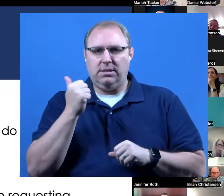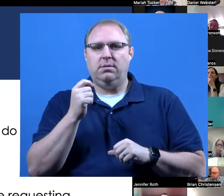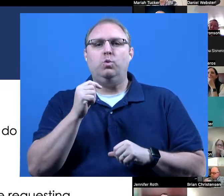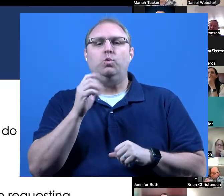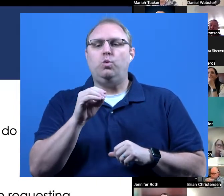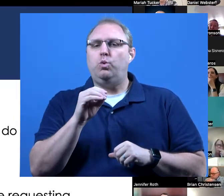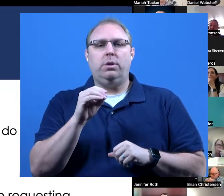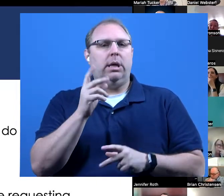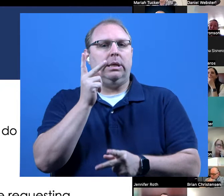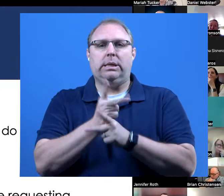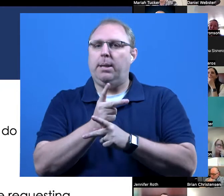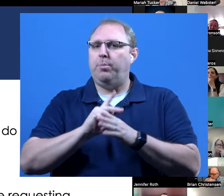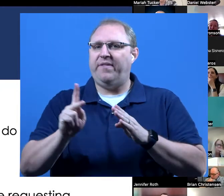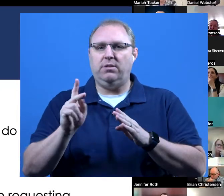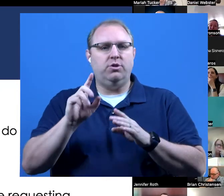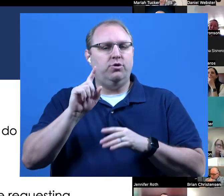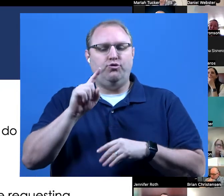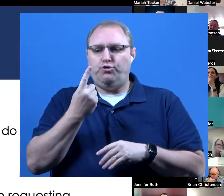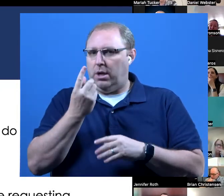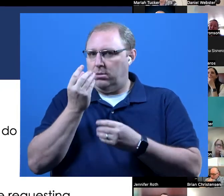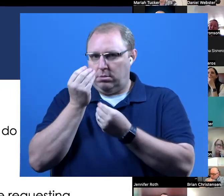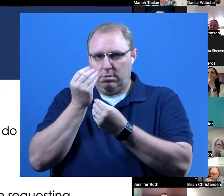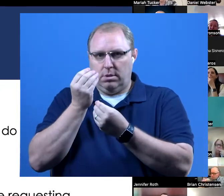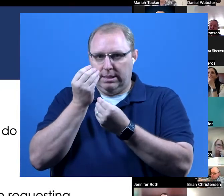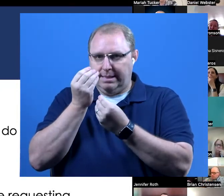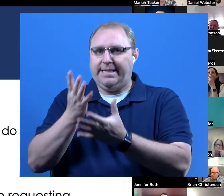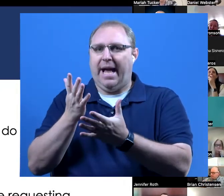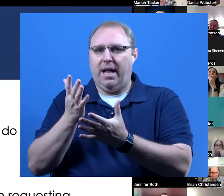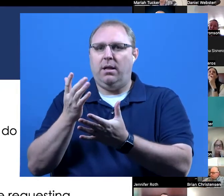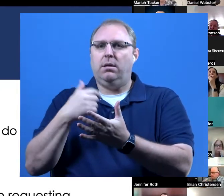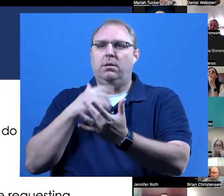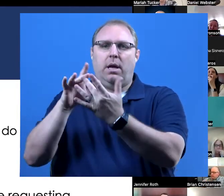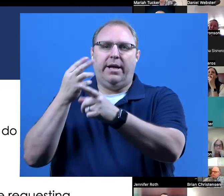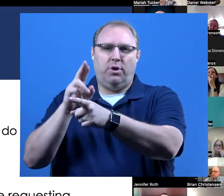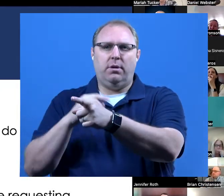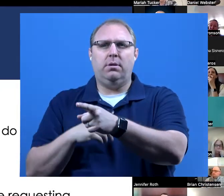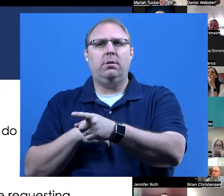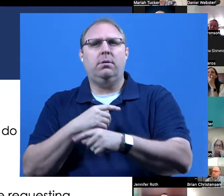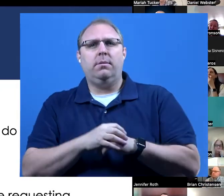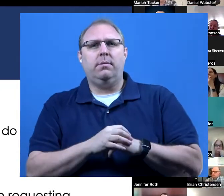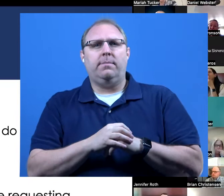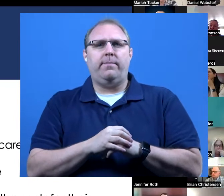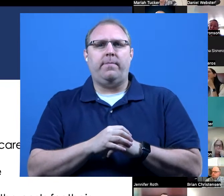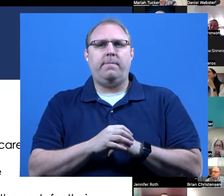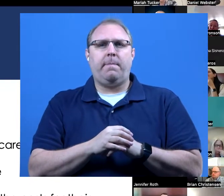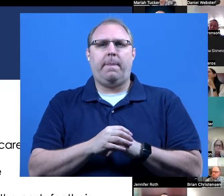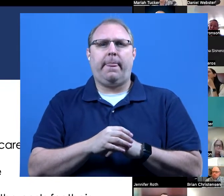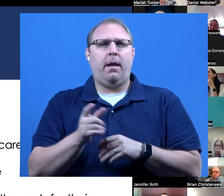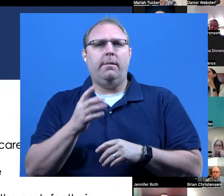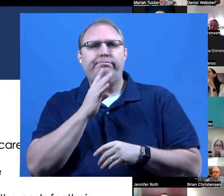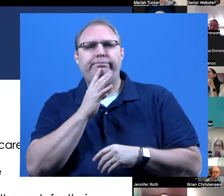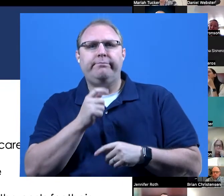But please do your best to just stop that conversation and send them straight to HR.